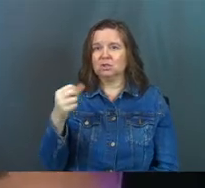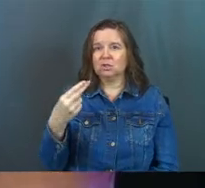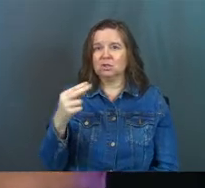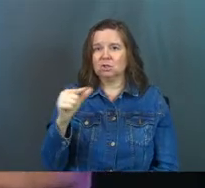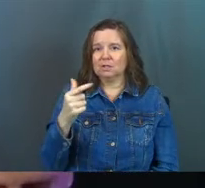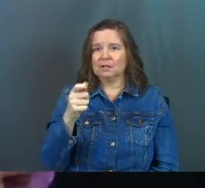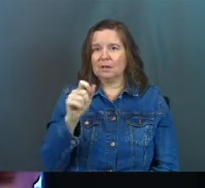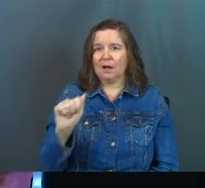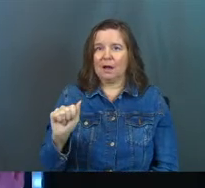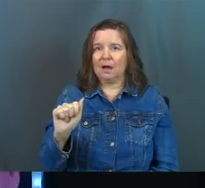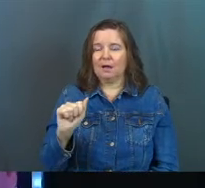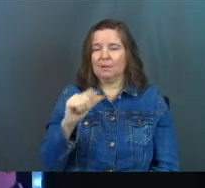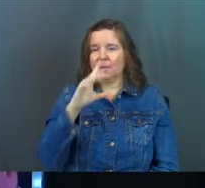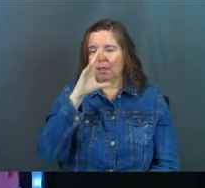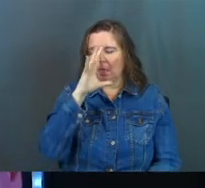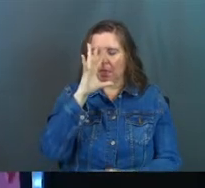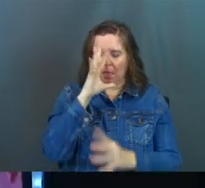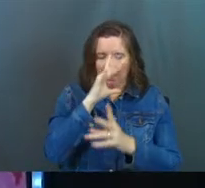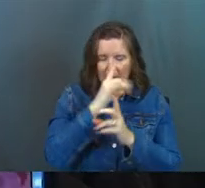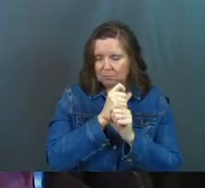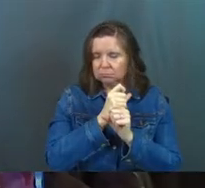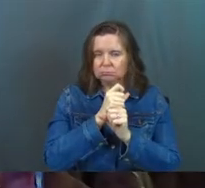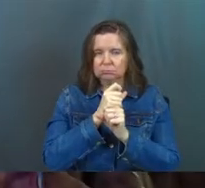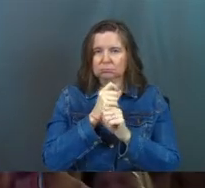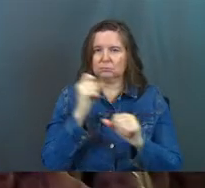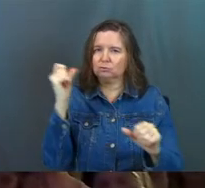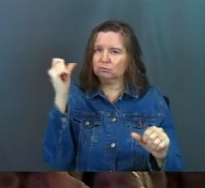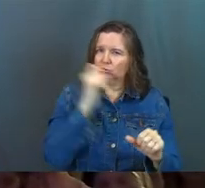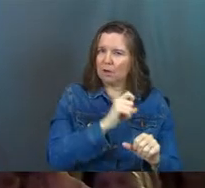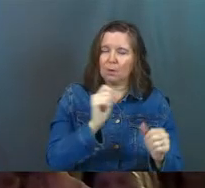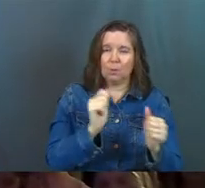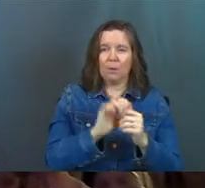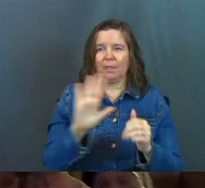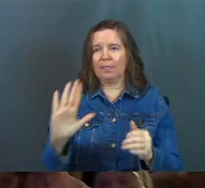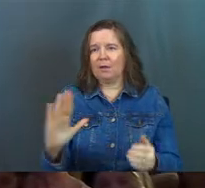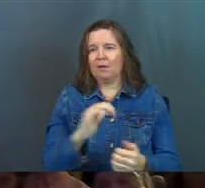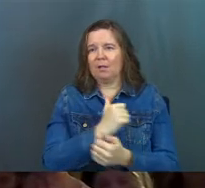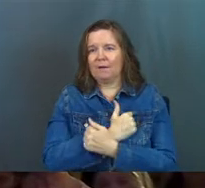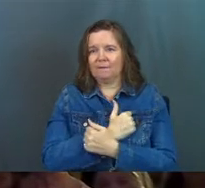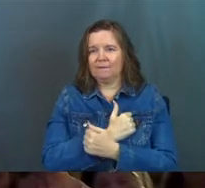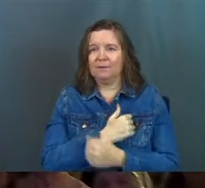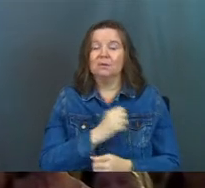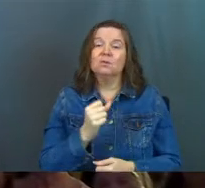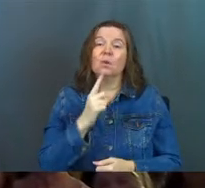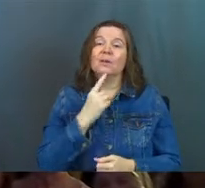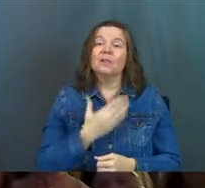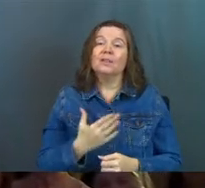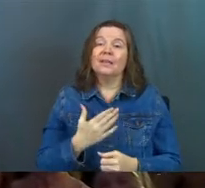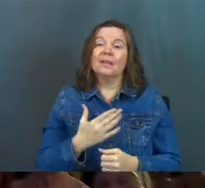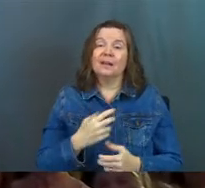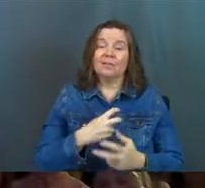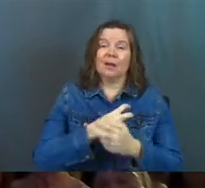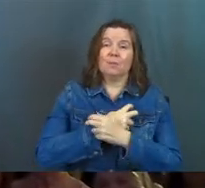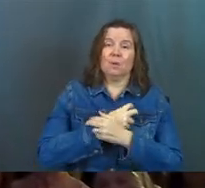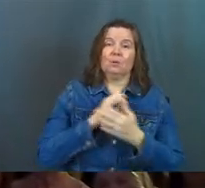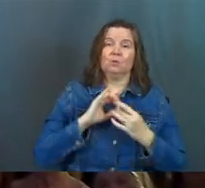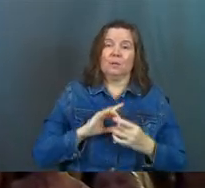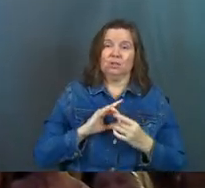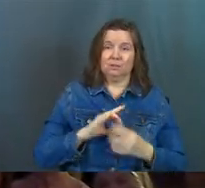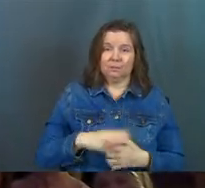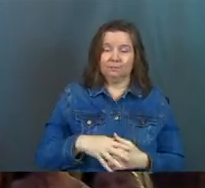It's intoxicated. Be intoxicated with their love. Okay, so there's things that poison the